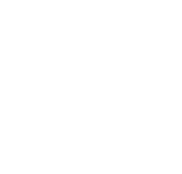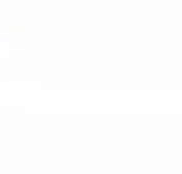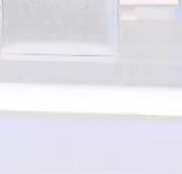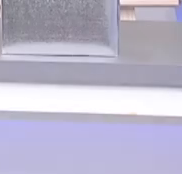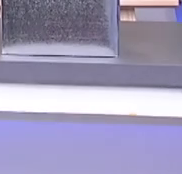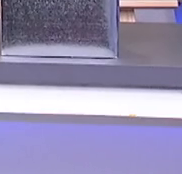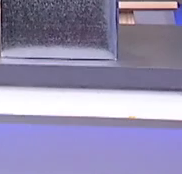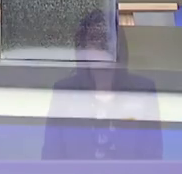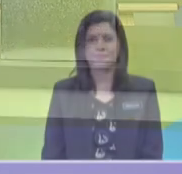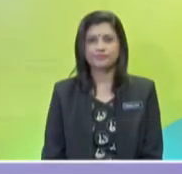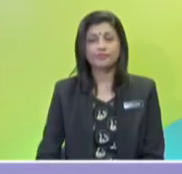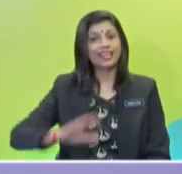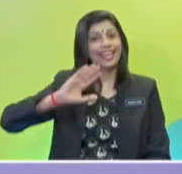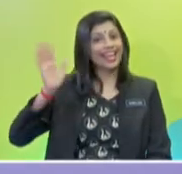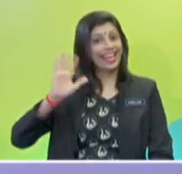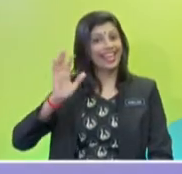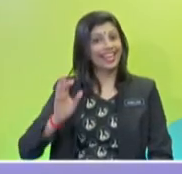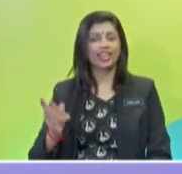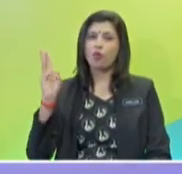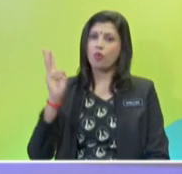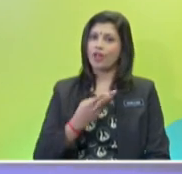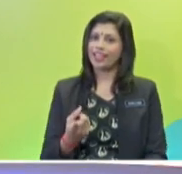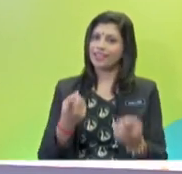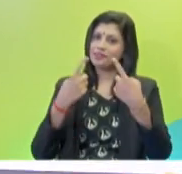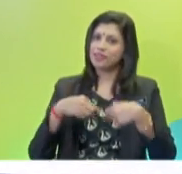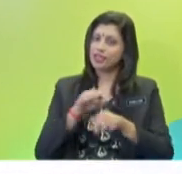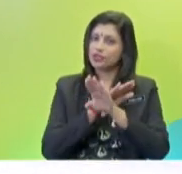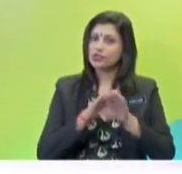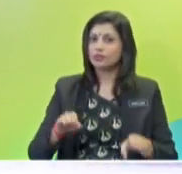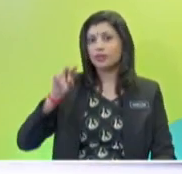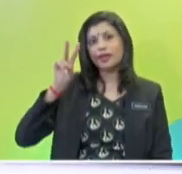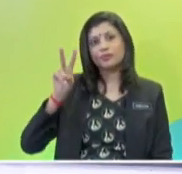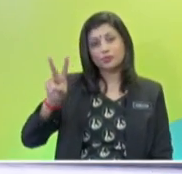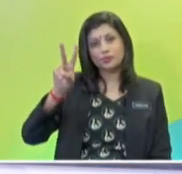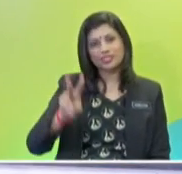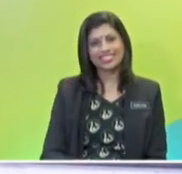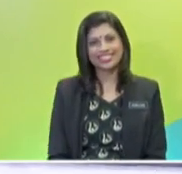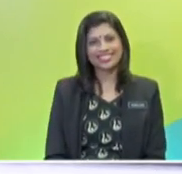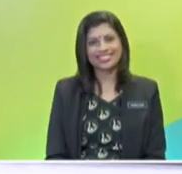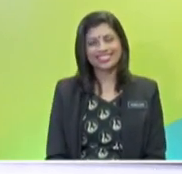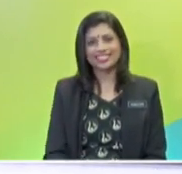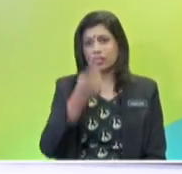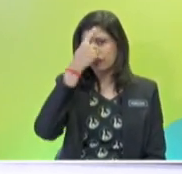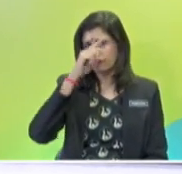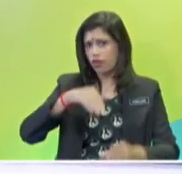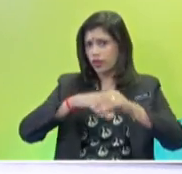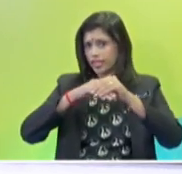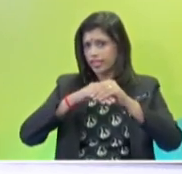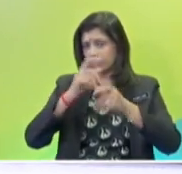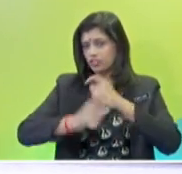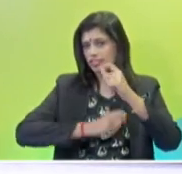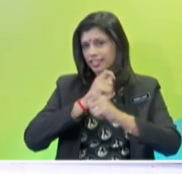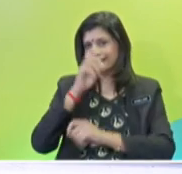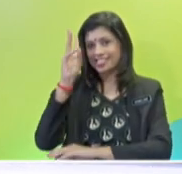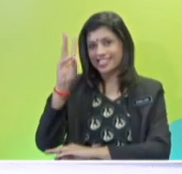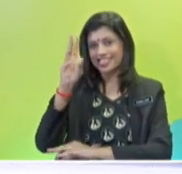KPM. Hi everybody, welcome back to Slot Tahap 2 with me Chris, MJ and teacher Zakia for Bahasa Inggeris Tahun 6, and